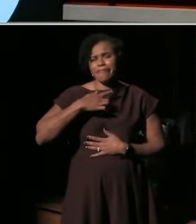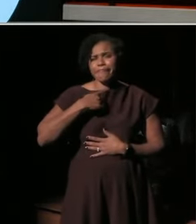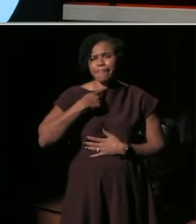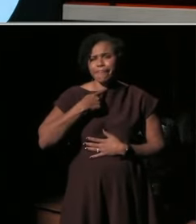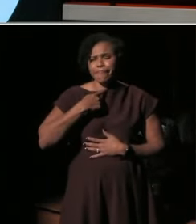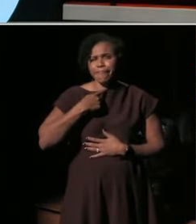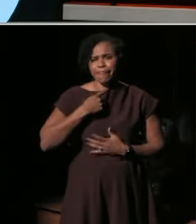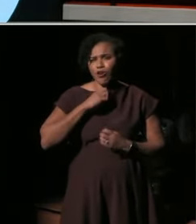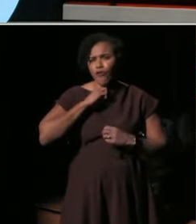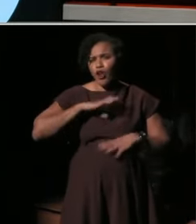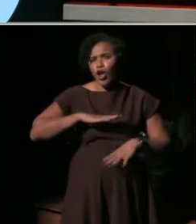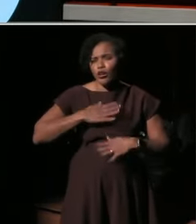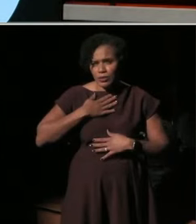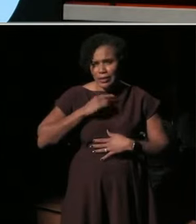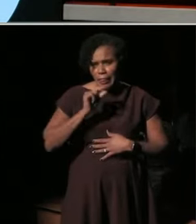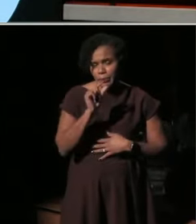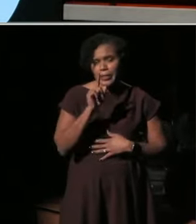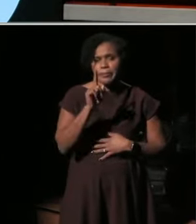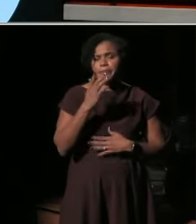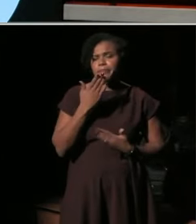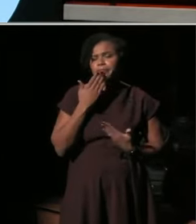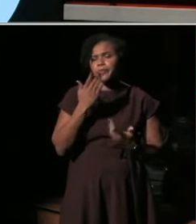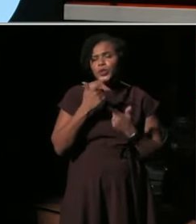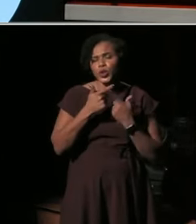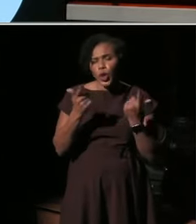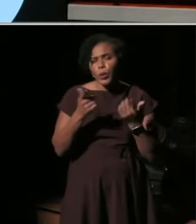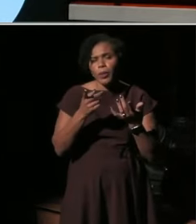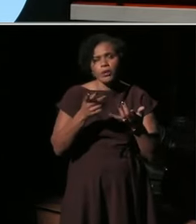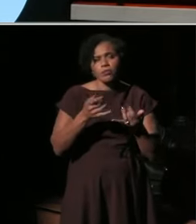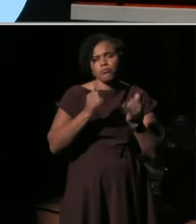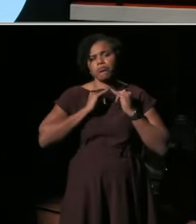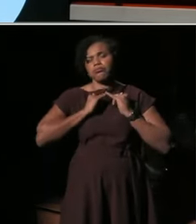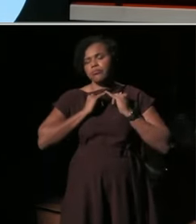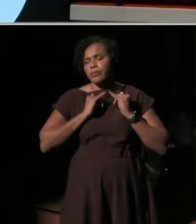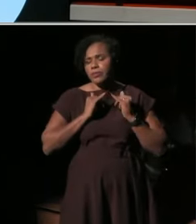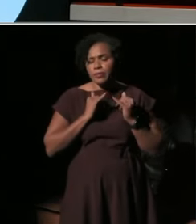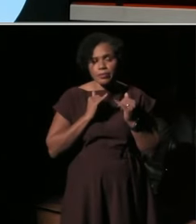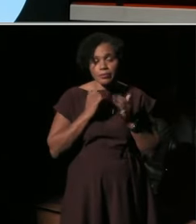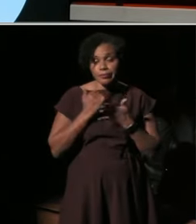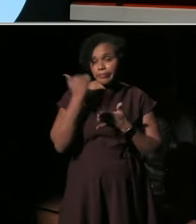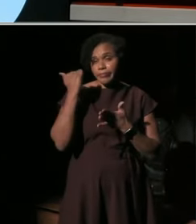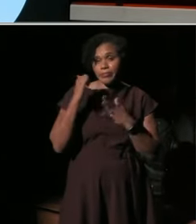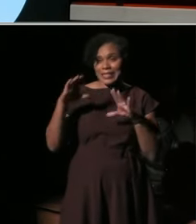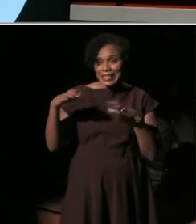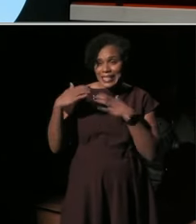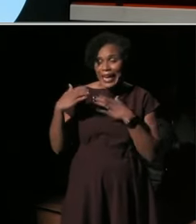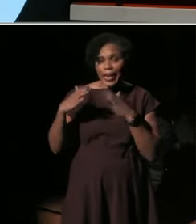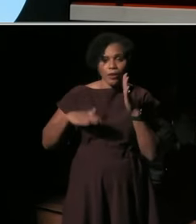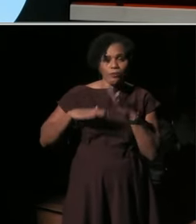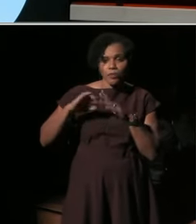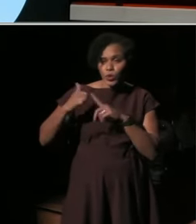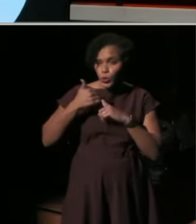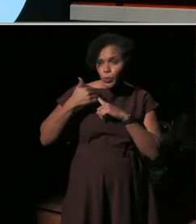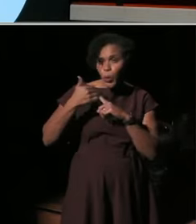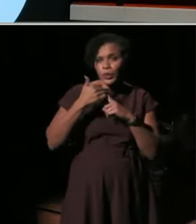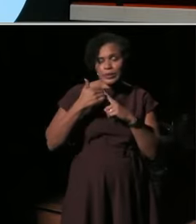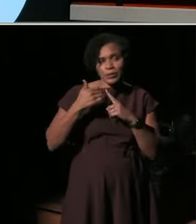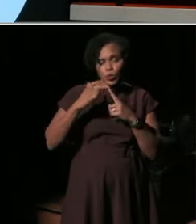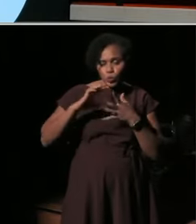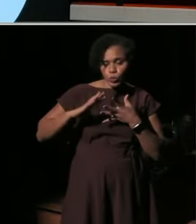Thank you so much for this award and to a brilliant team who really supported me to make this